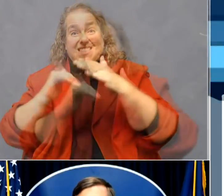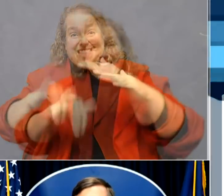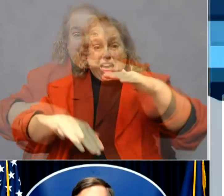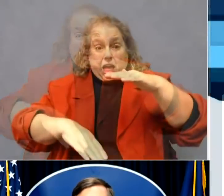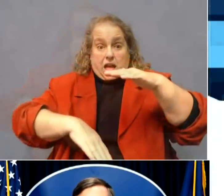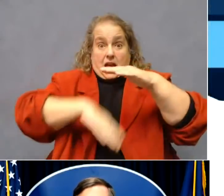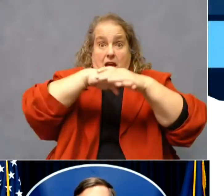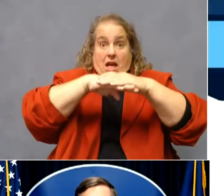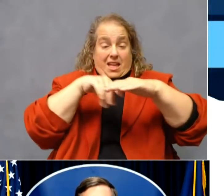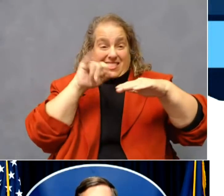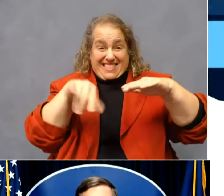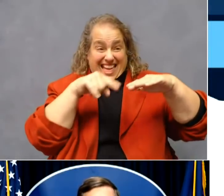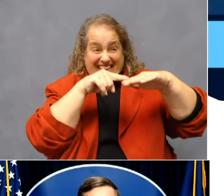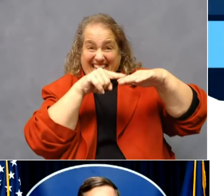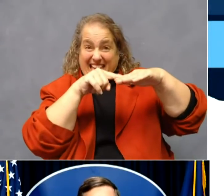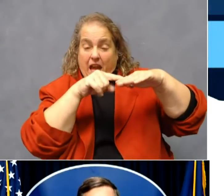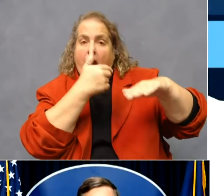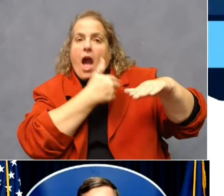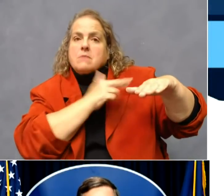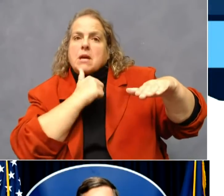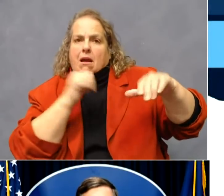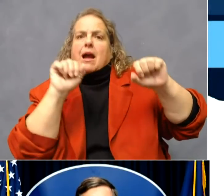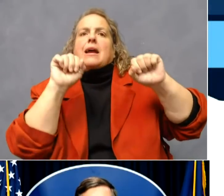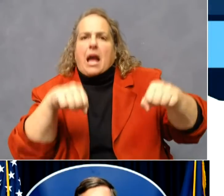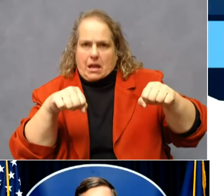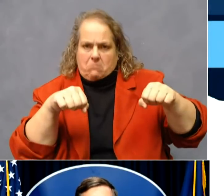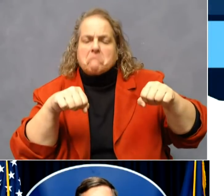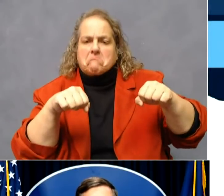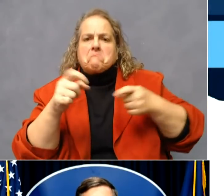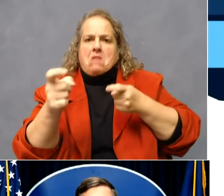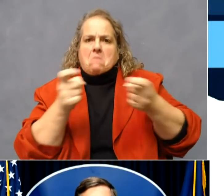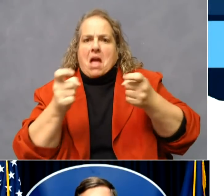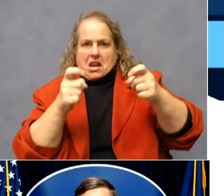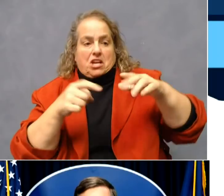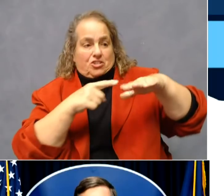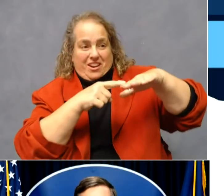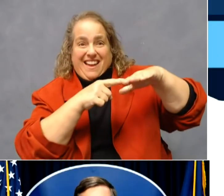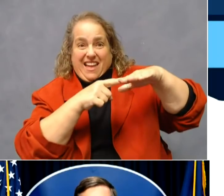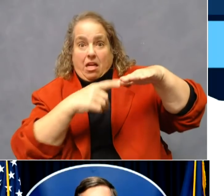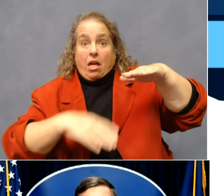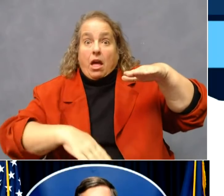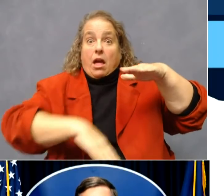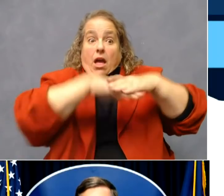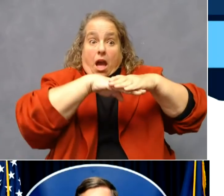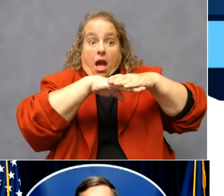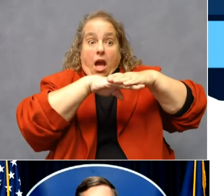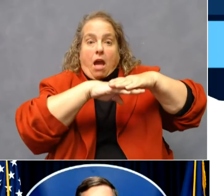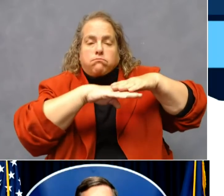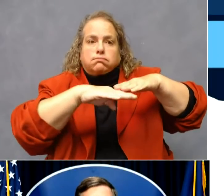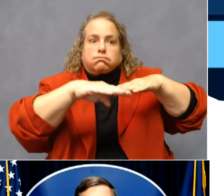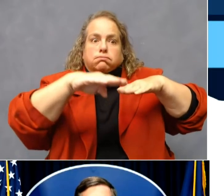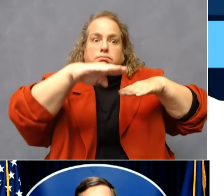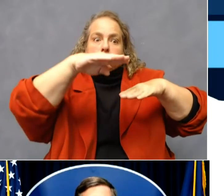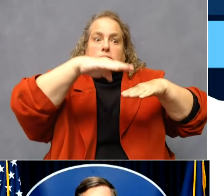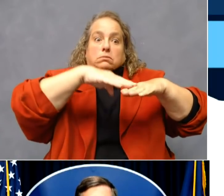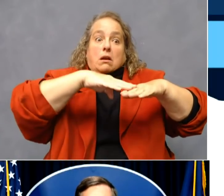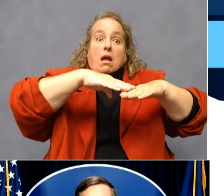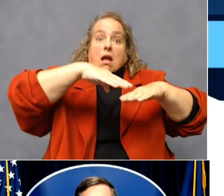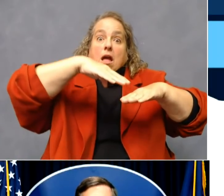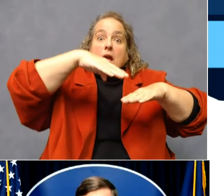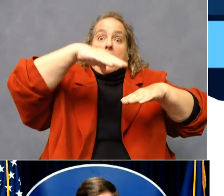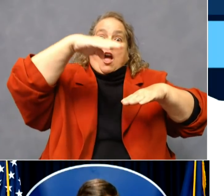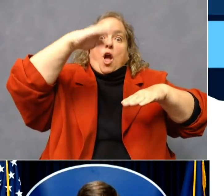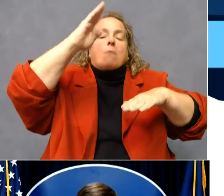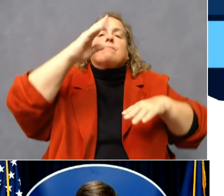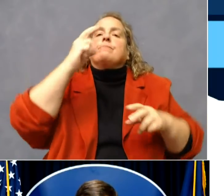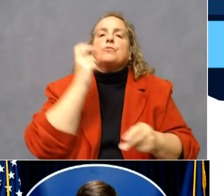you have more people who need help, then our providers can give help to. You see those death numbers